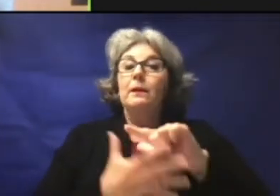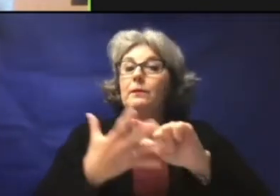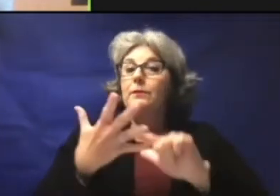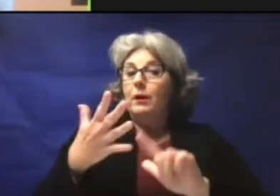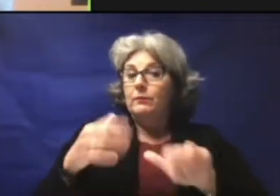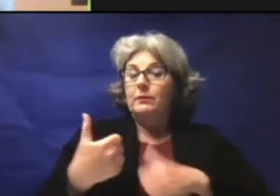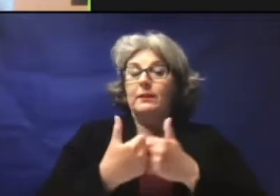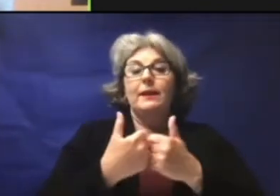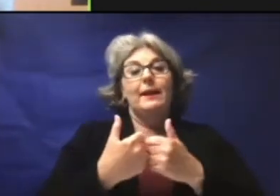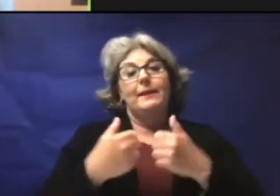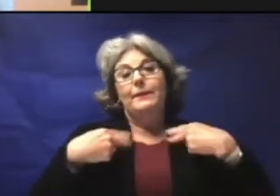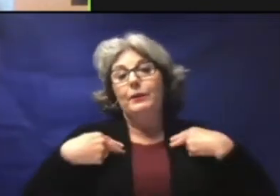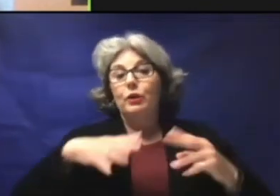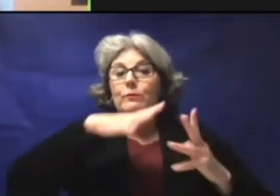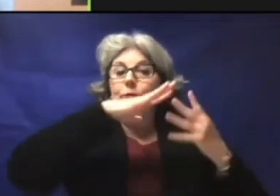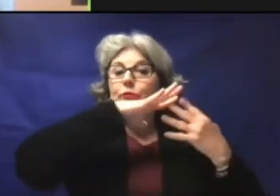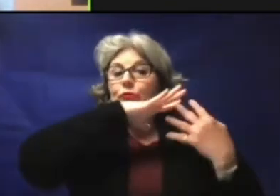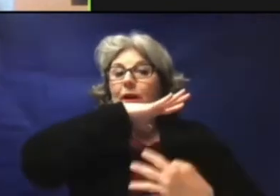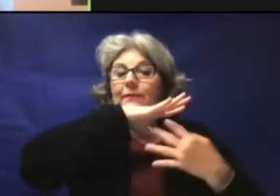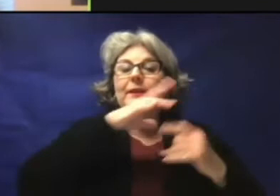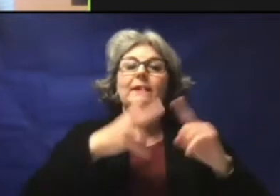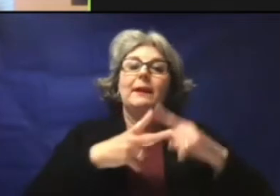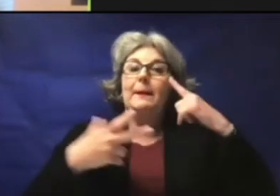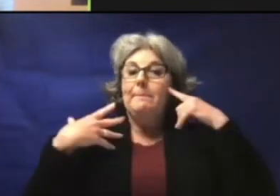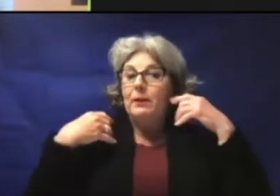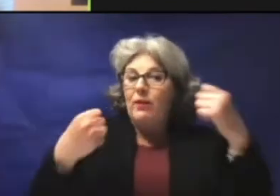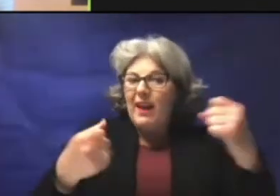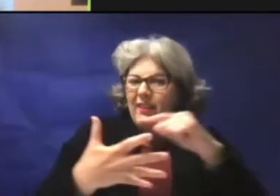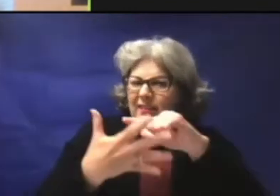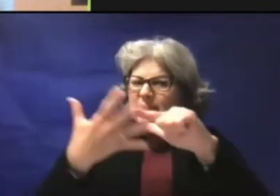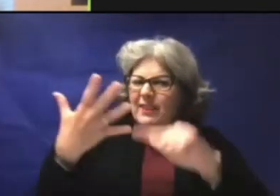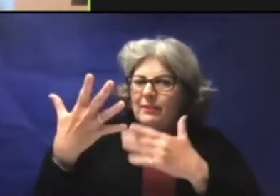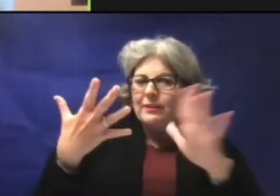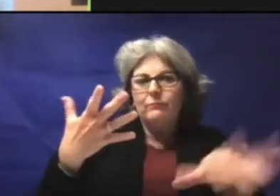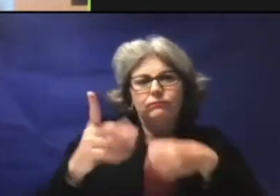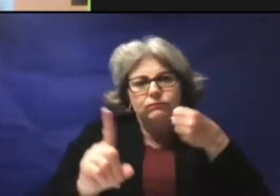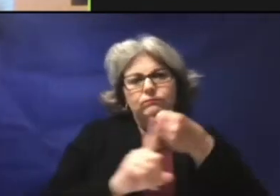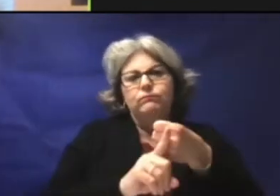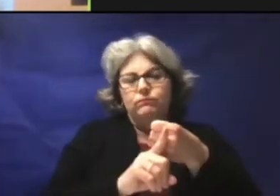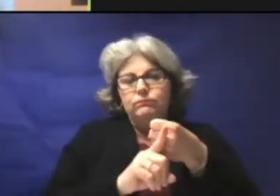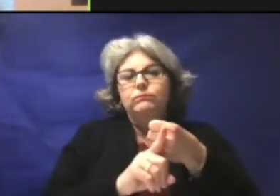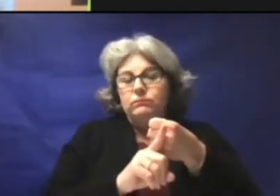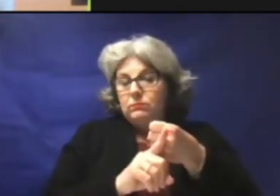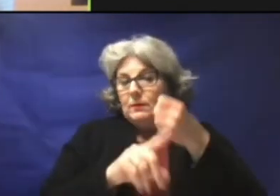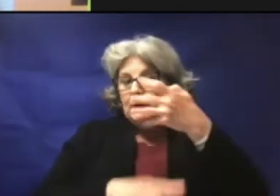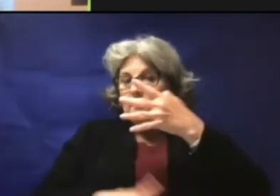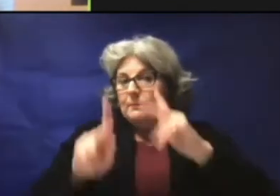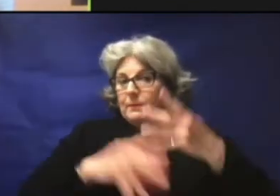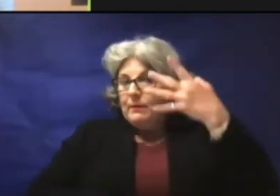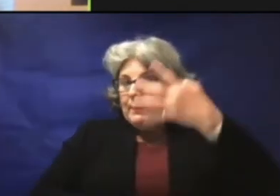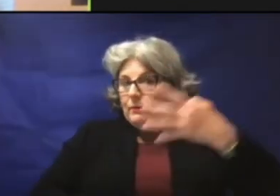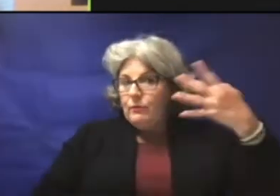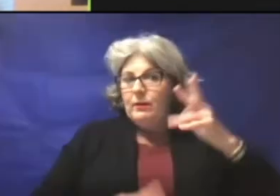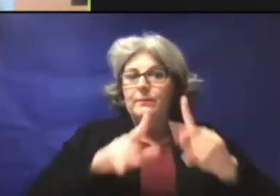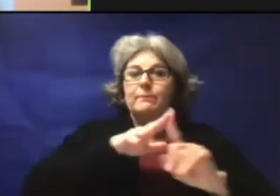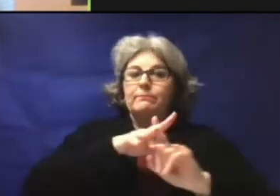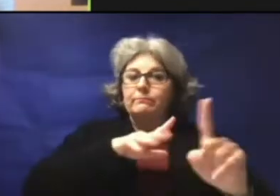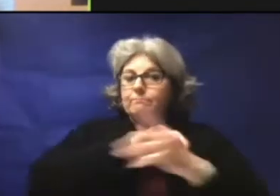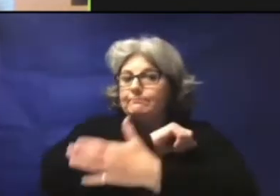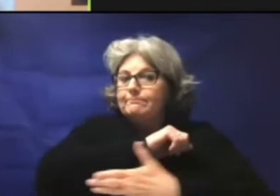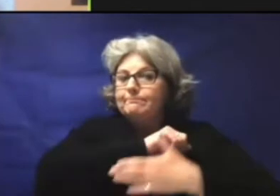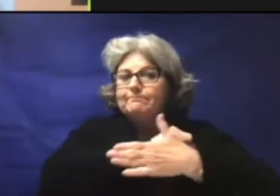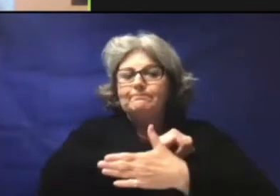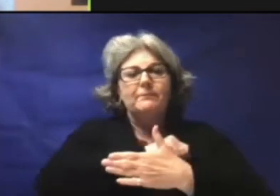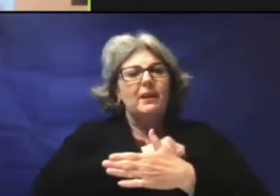human trafficking, mental health, these are all areas that impact immigrant and refugee communities. And I'd be